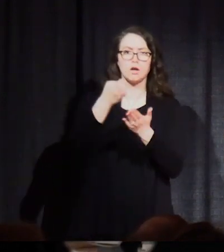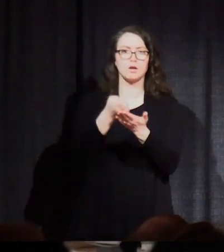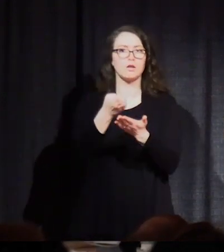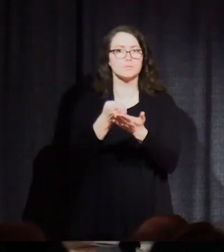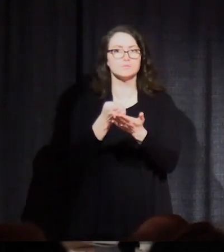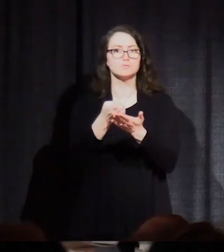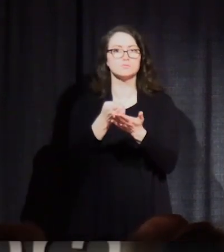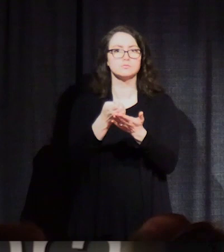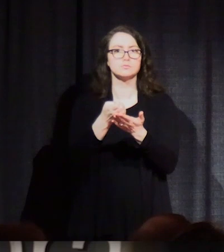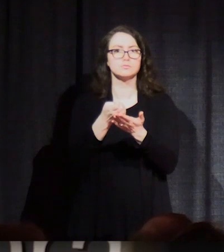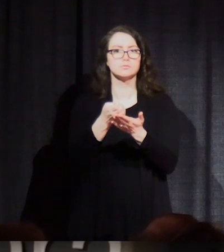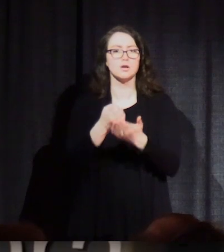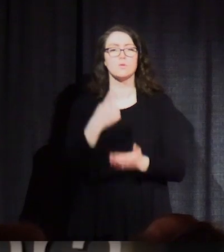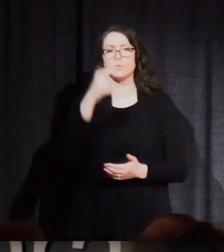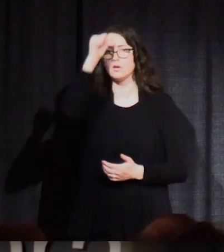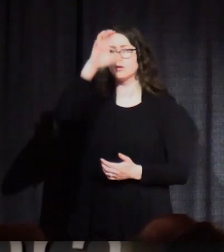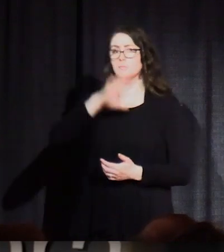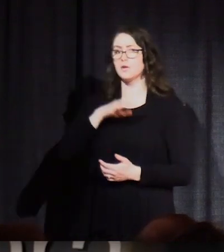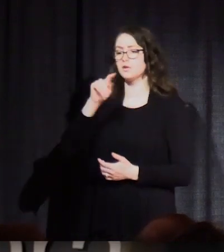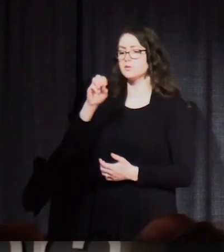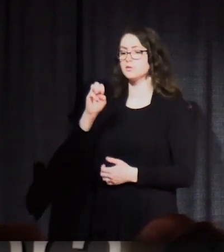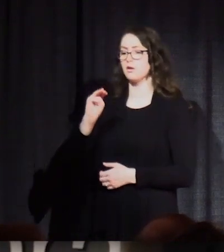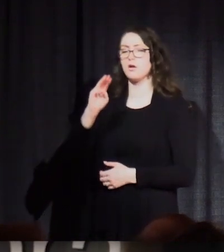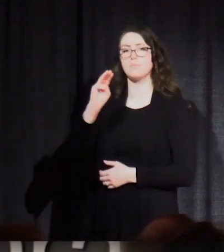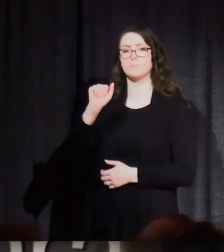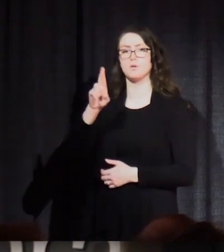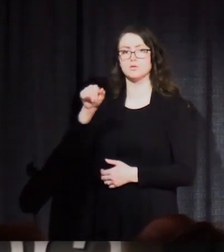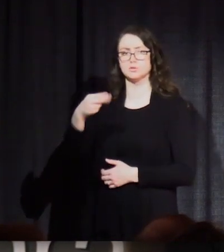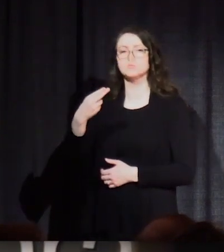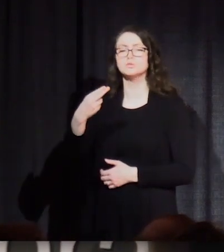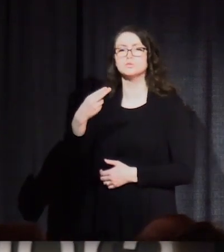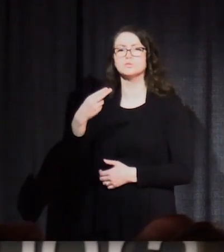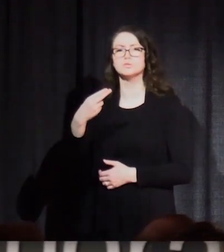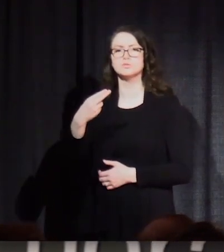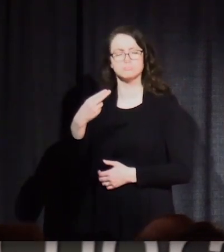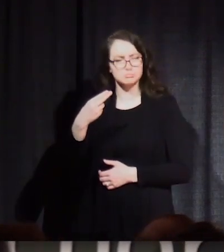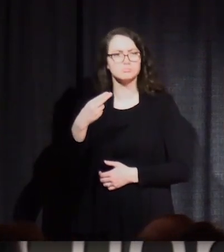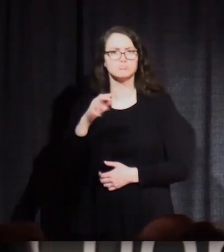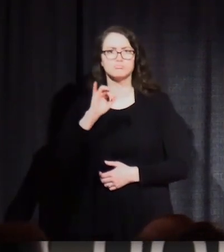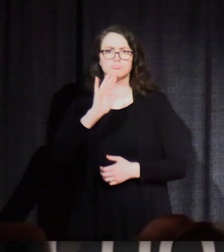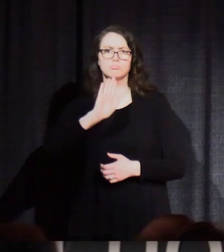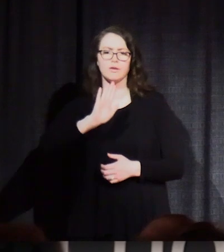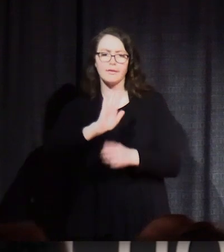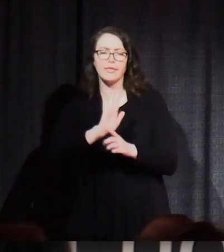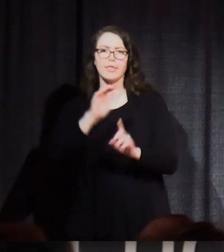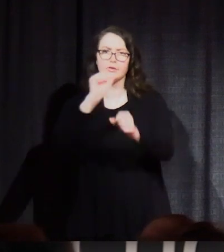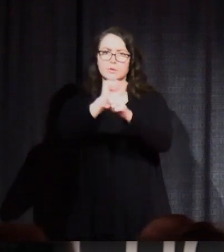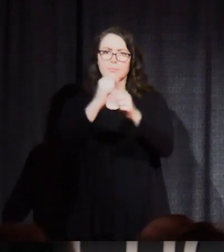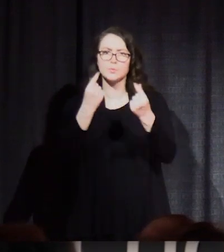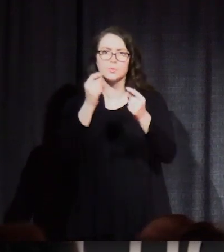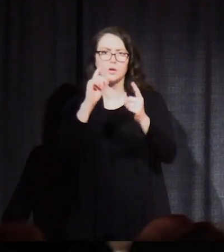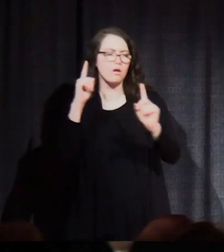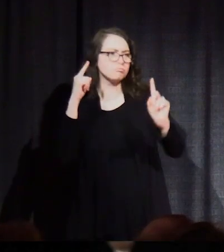A petroleum geologist by the name of Tom Marshall was tasked with selecting the land, and he chose one of the